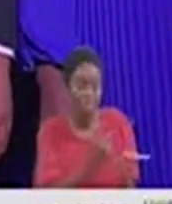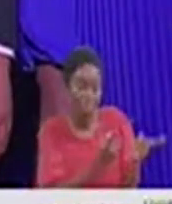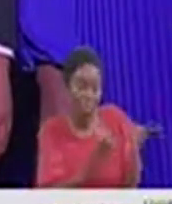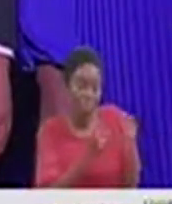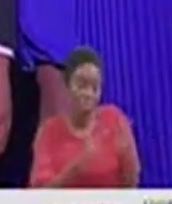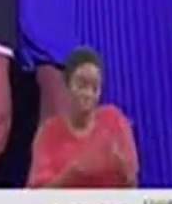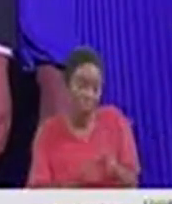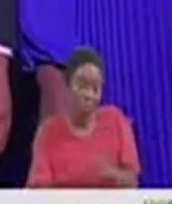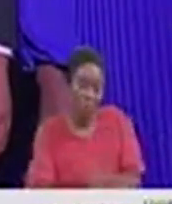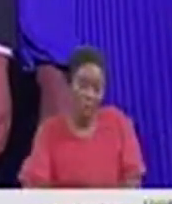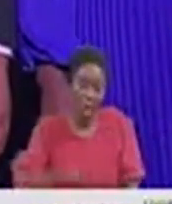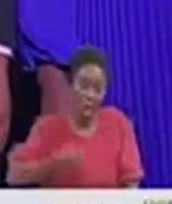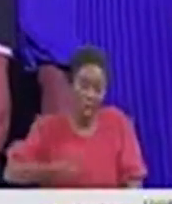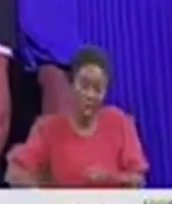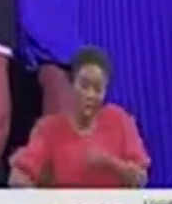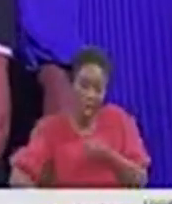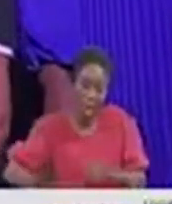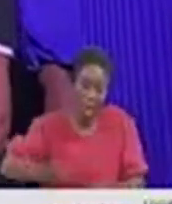to the